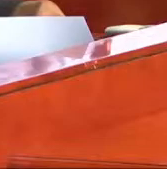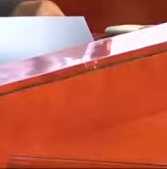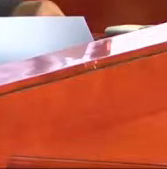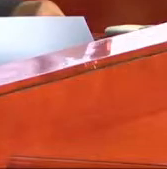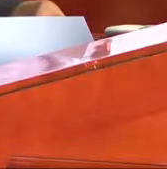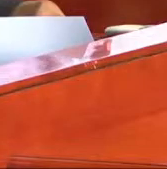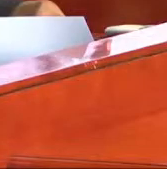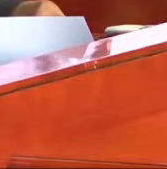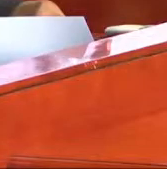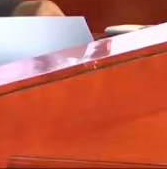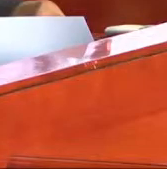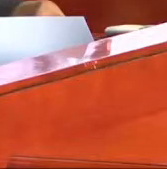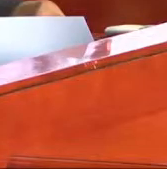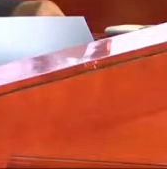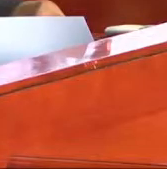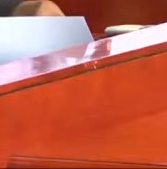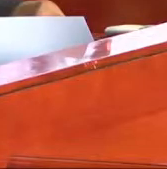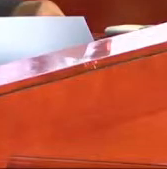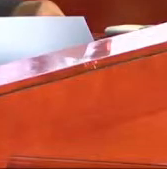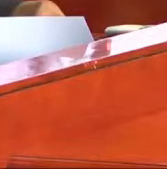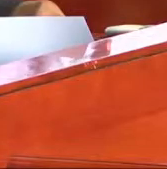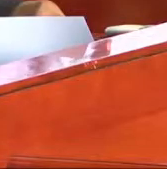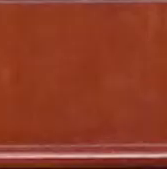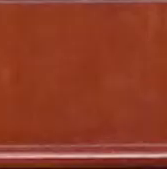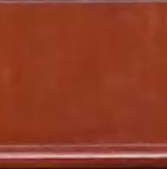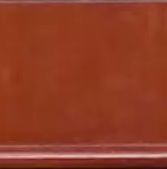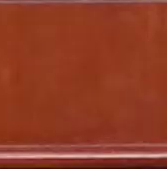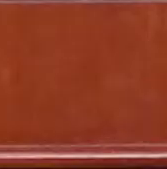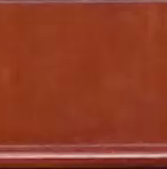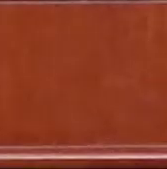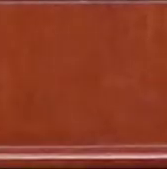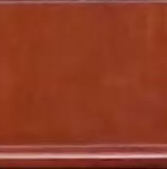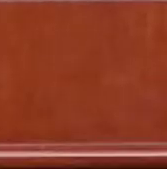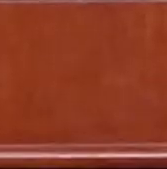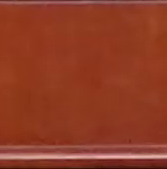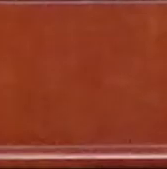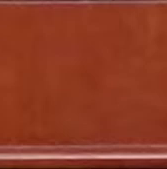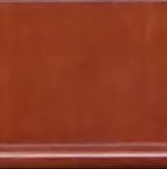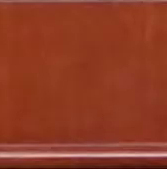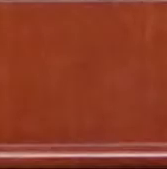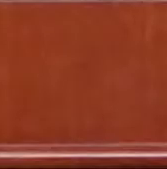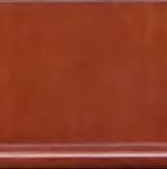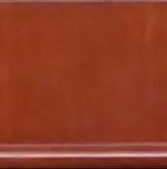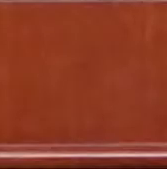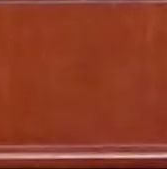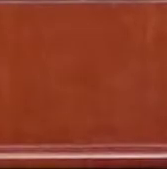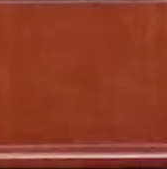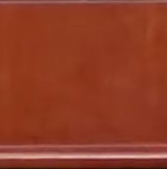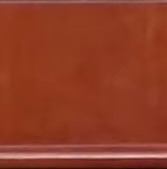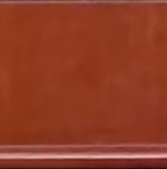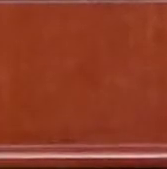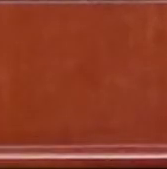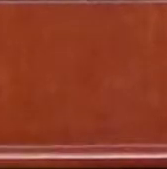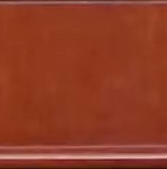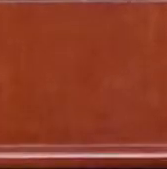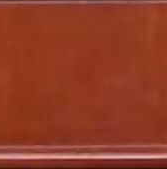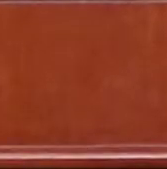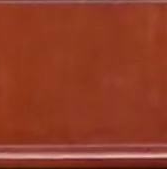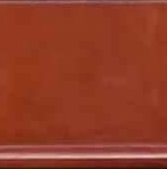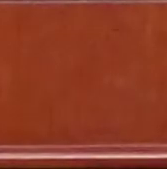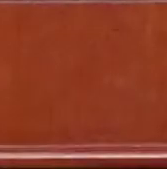to the House. I want to add that the Committee on Finance and